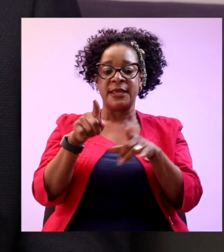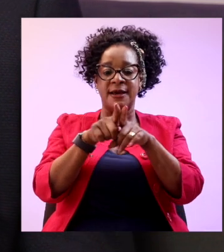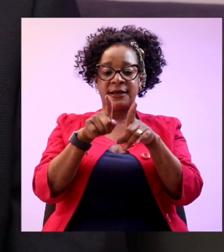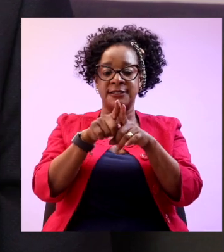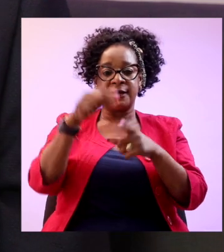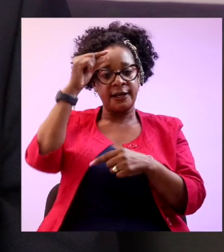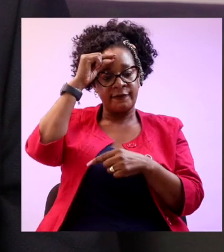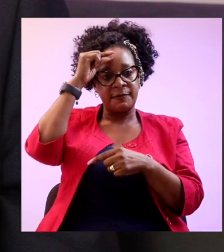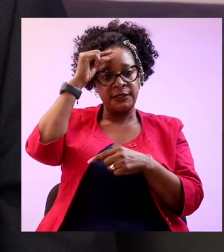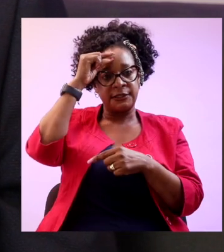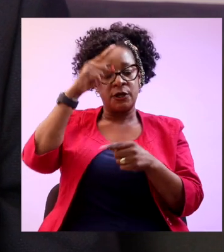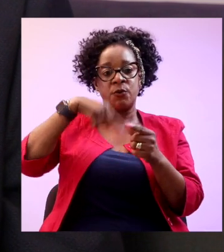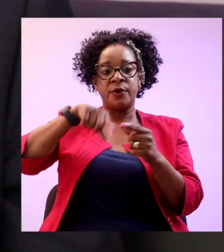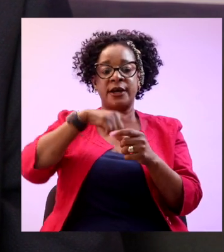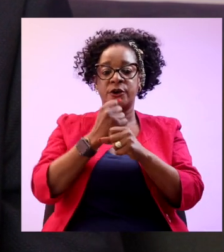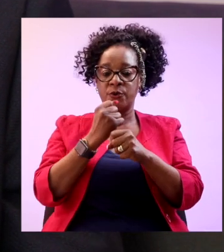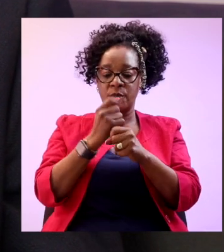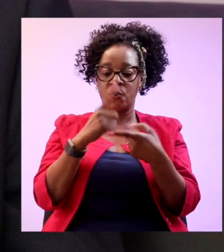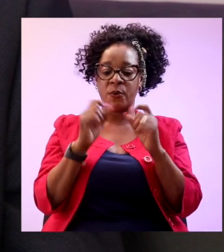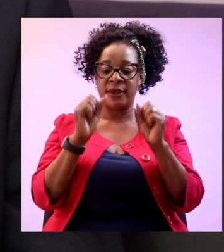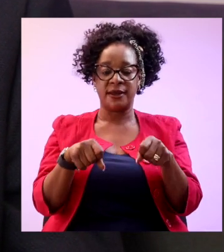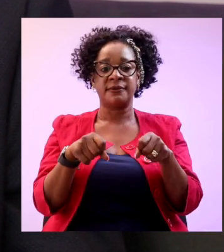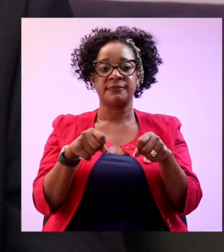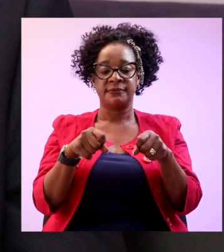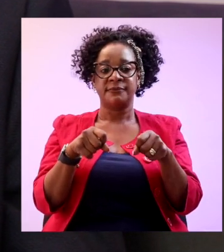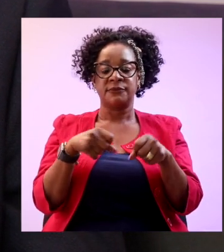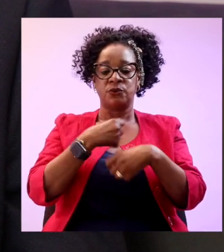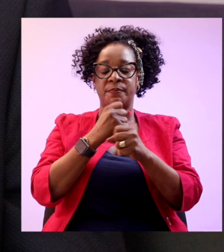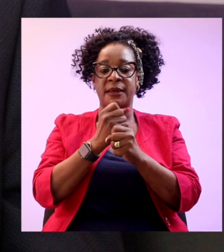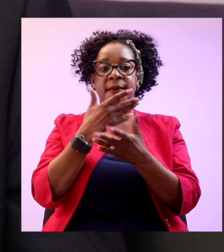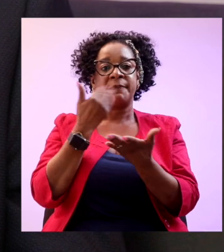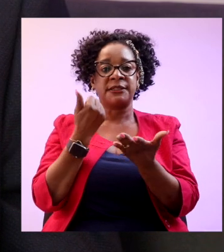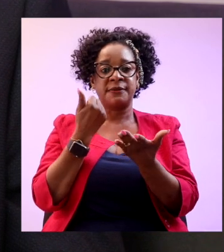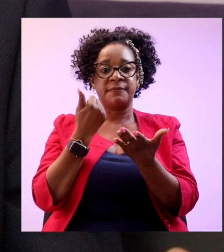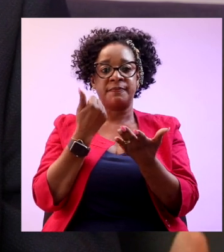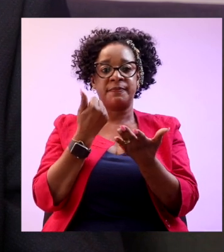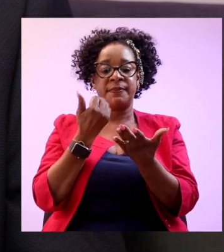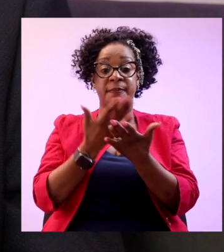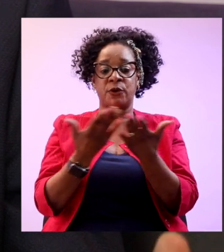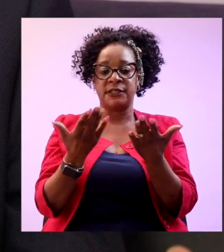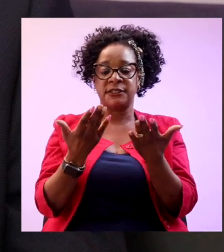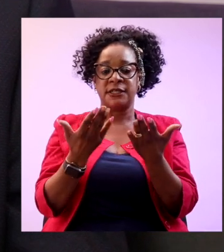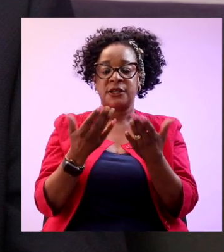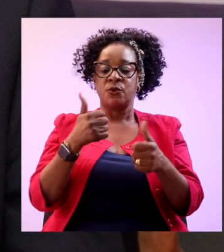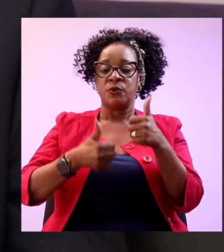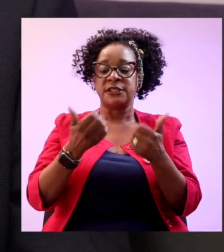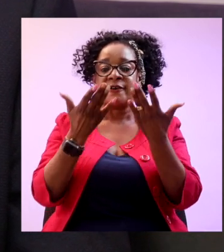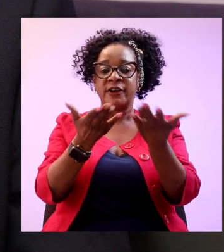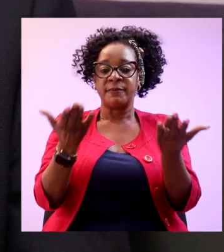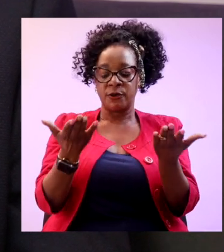government, we are doing what we can to make sure that the product is available